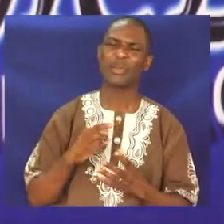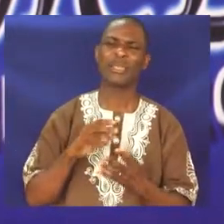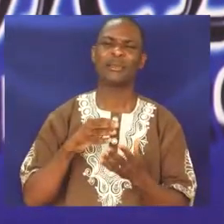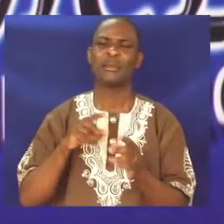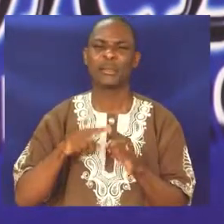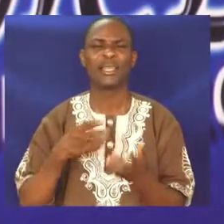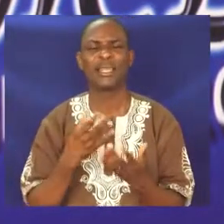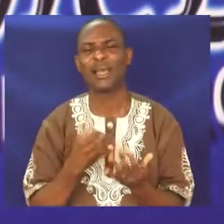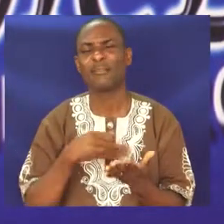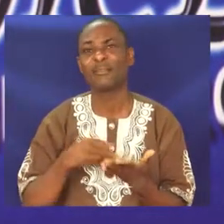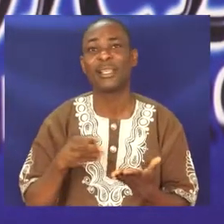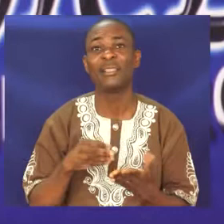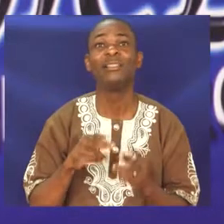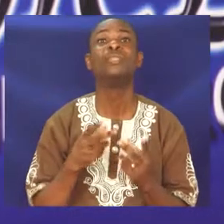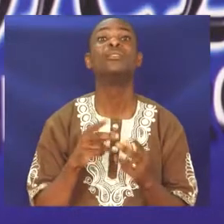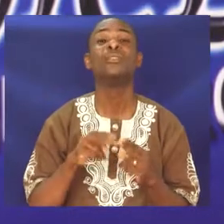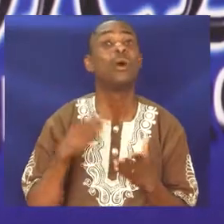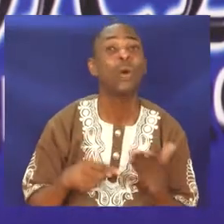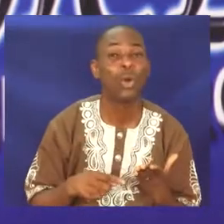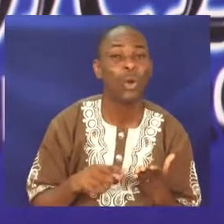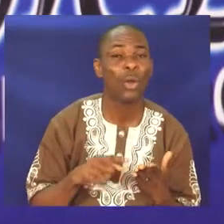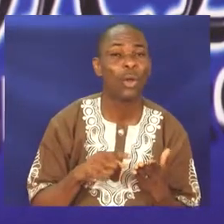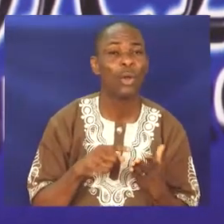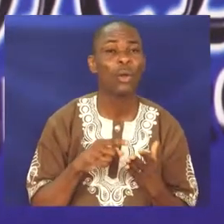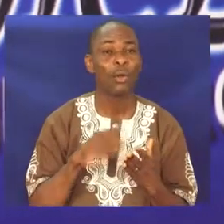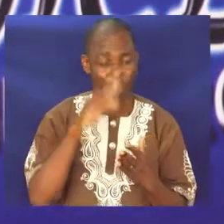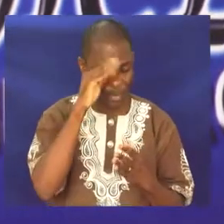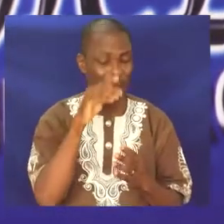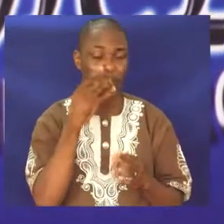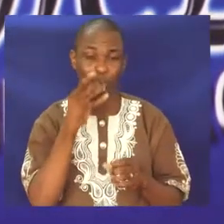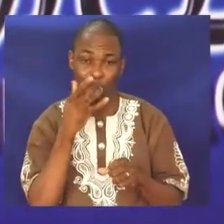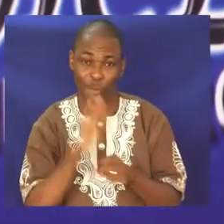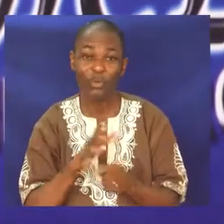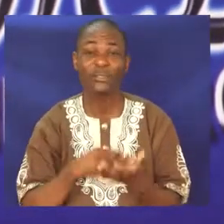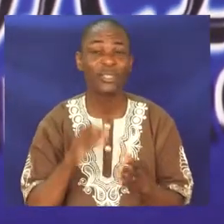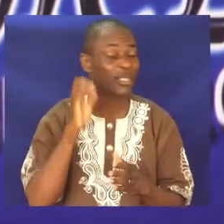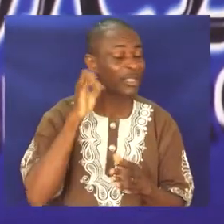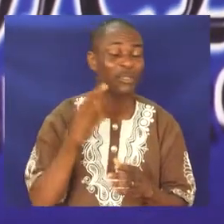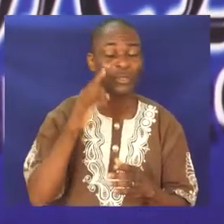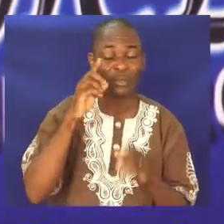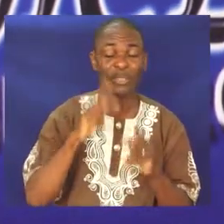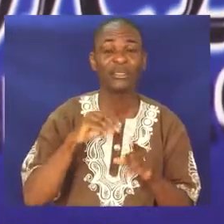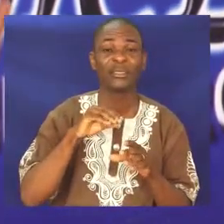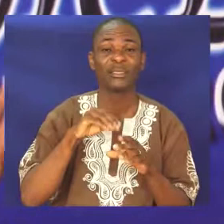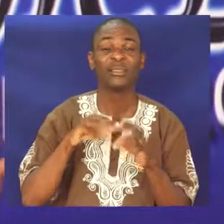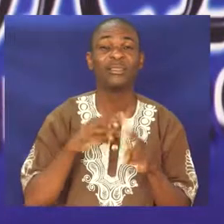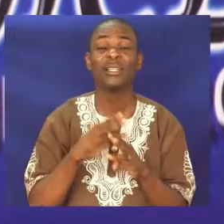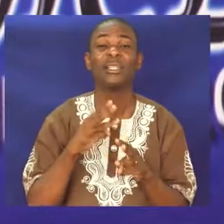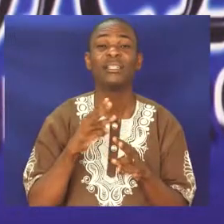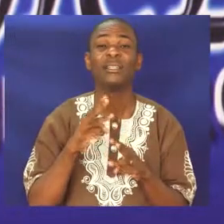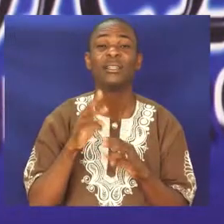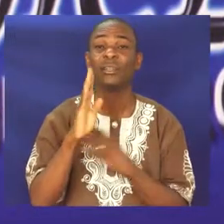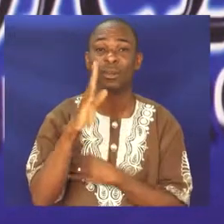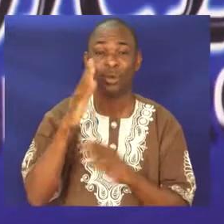an nipa a wo wiase wonnim onyankopon plan a owo edema wana ena ka kakra bi